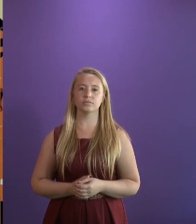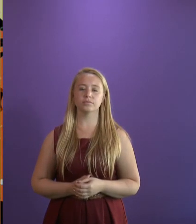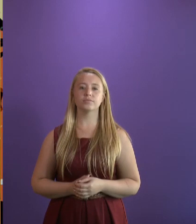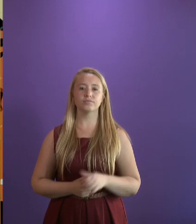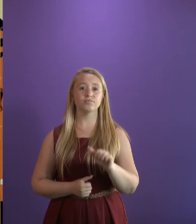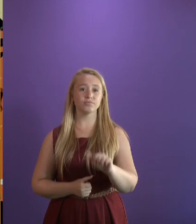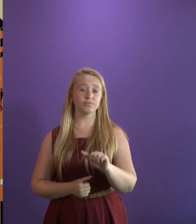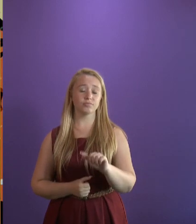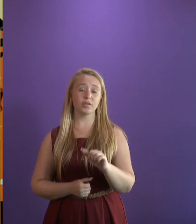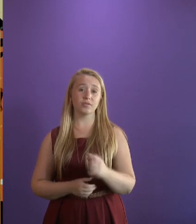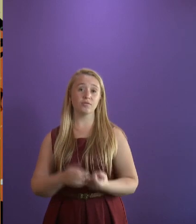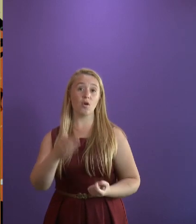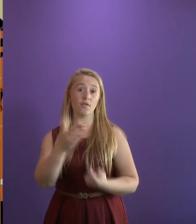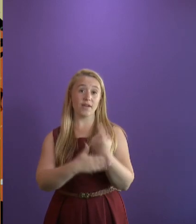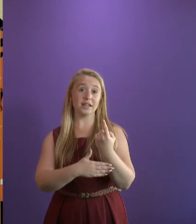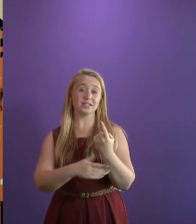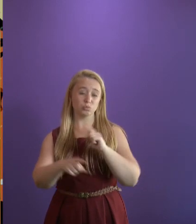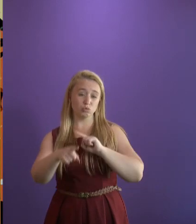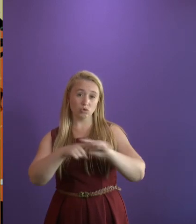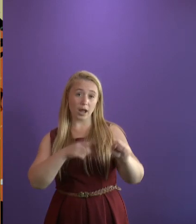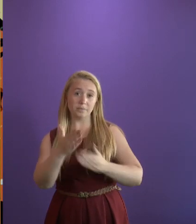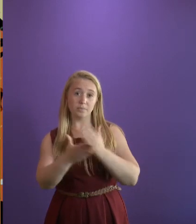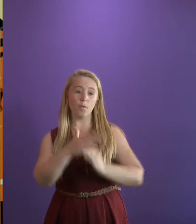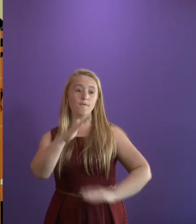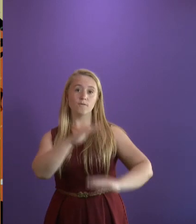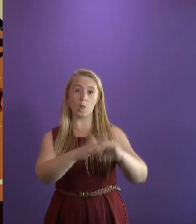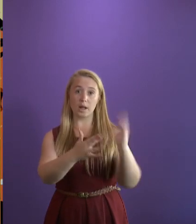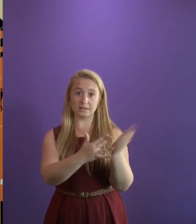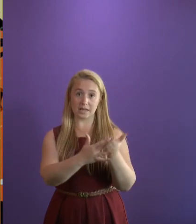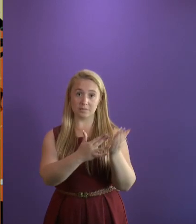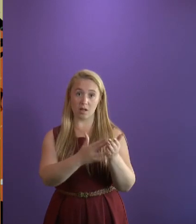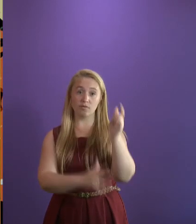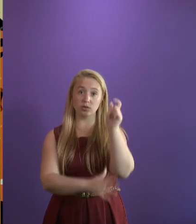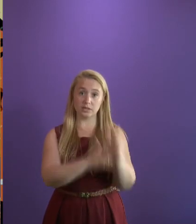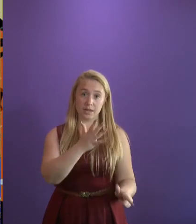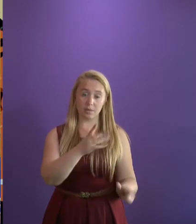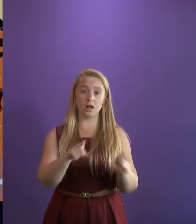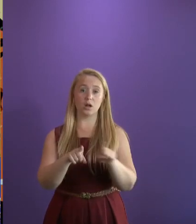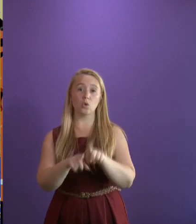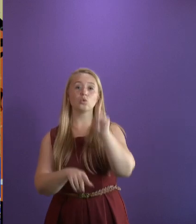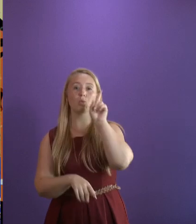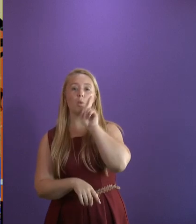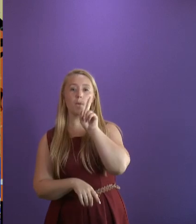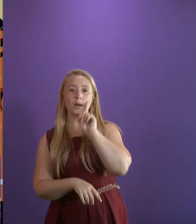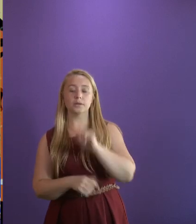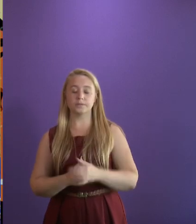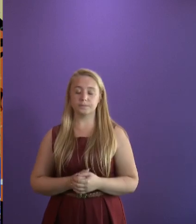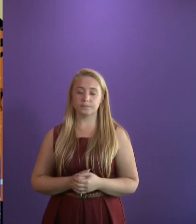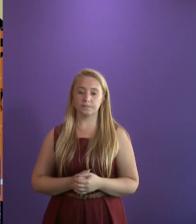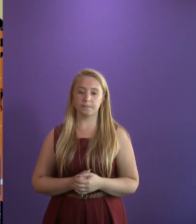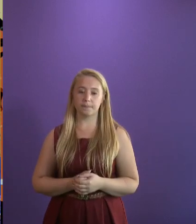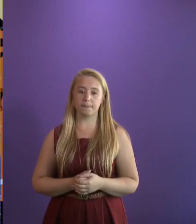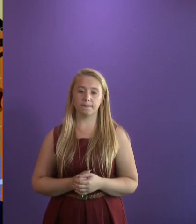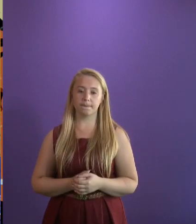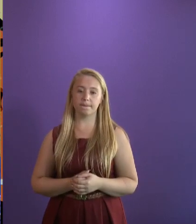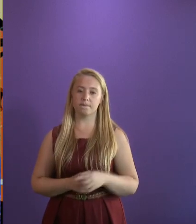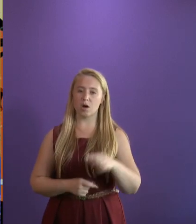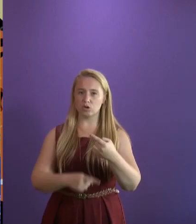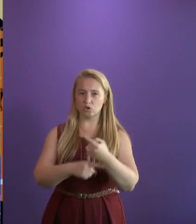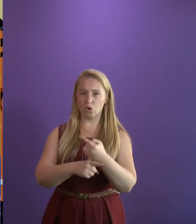our events and settings are fully accessible for disabled people and women in particular in this context. In terms of going back to the question